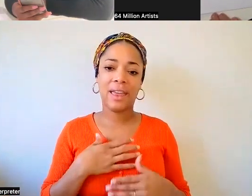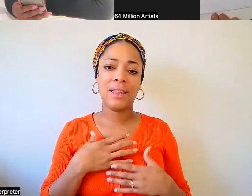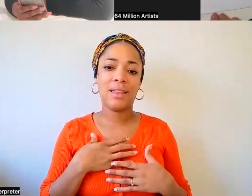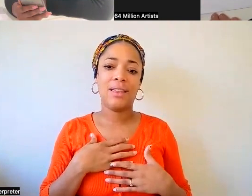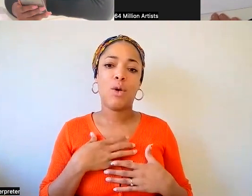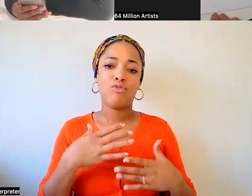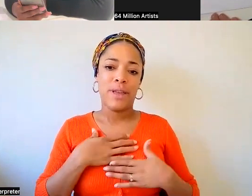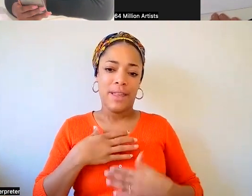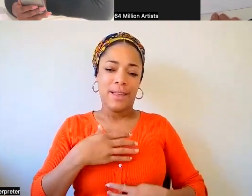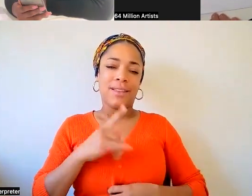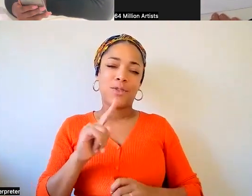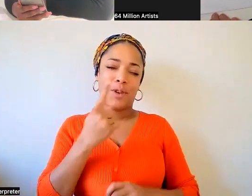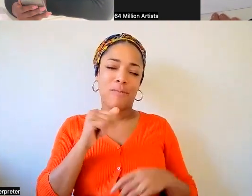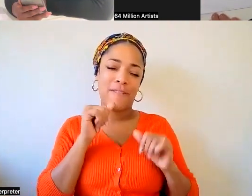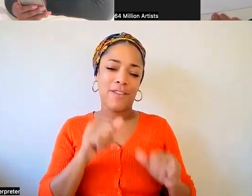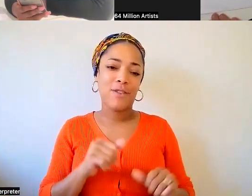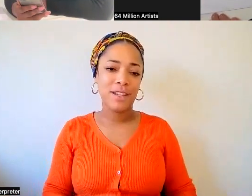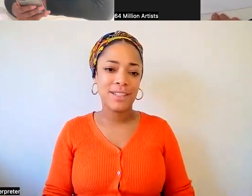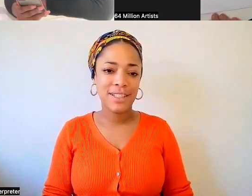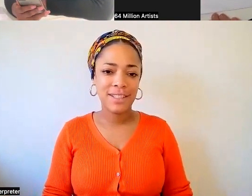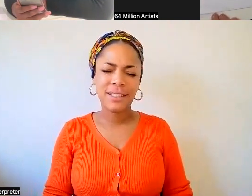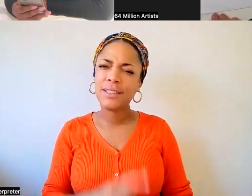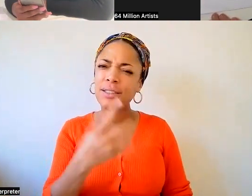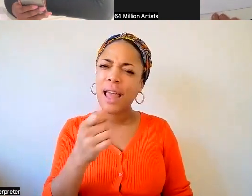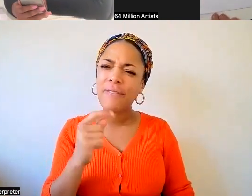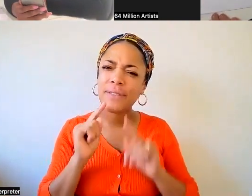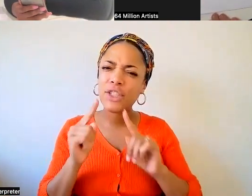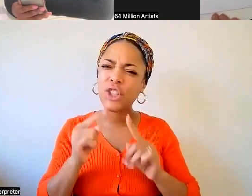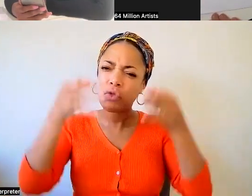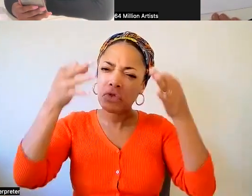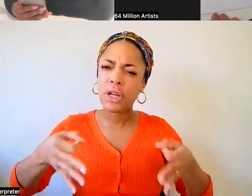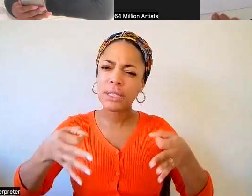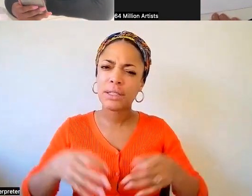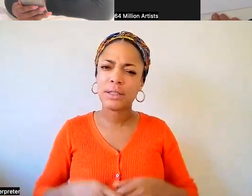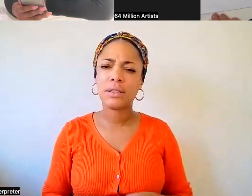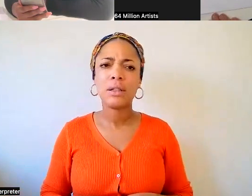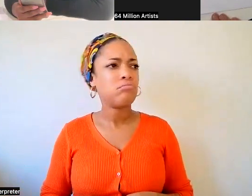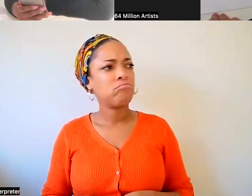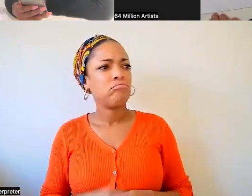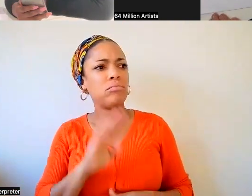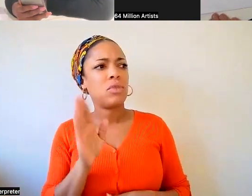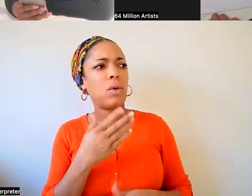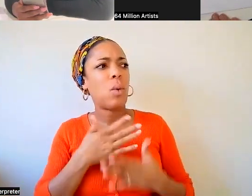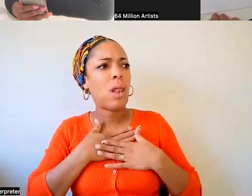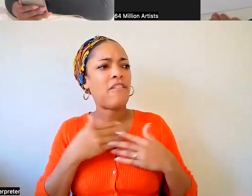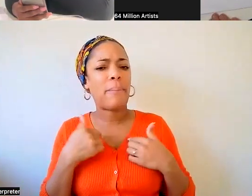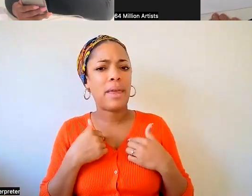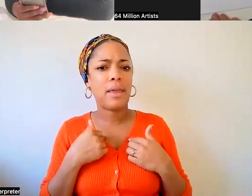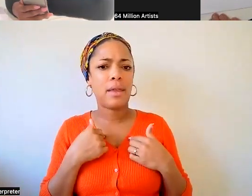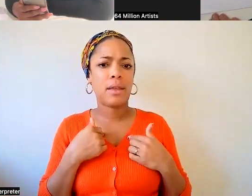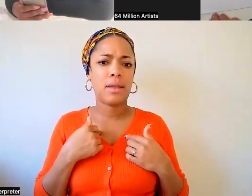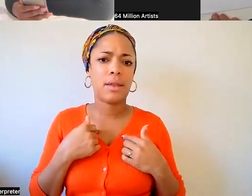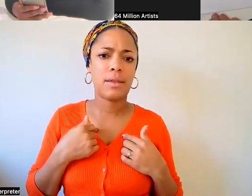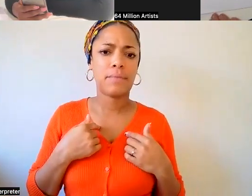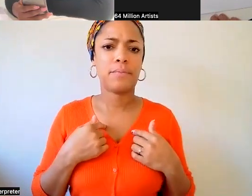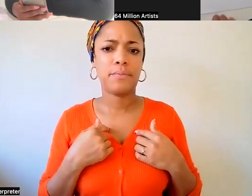of my favourites as well. I love that. Did you have a teacher that strict? No, I didn't. They all loved me. And were you allowed to breathe? I was allowed to breathe whenever